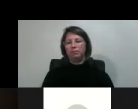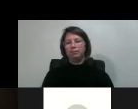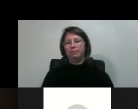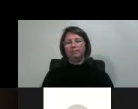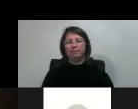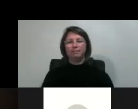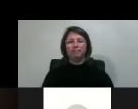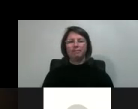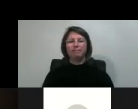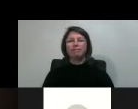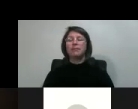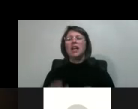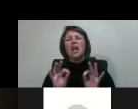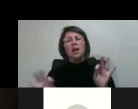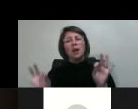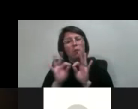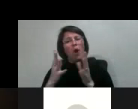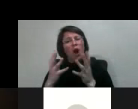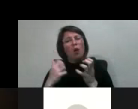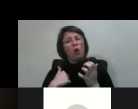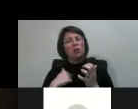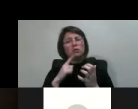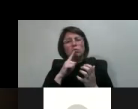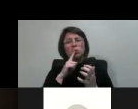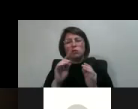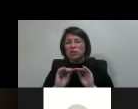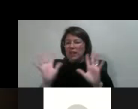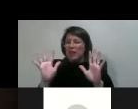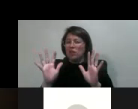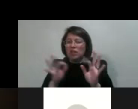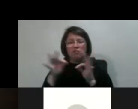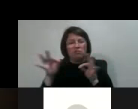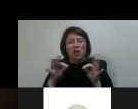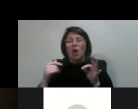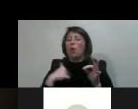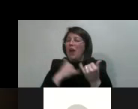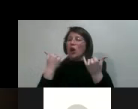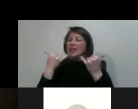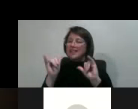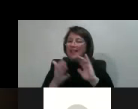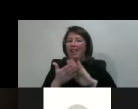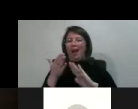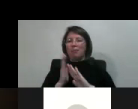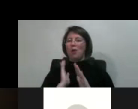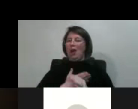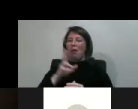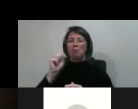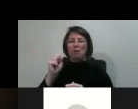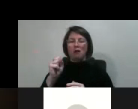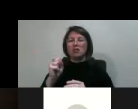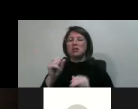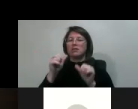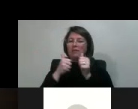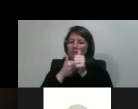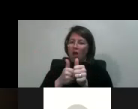And then importantly, I do want to make sure we state clearly that we are still operating our buses at the